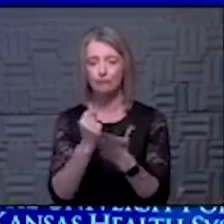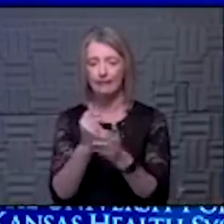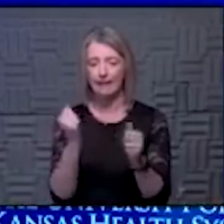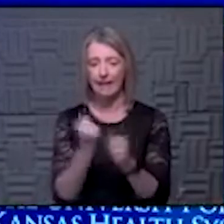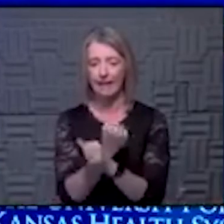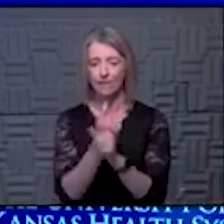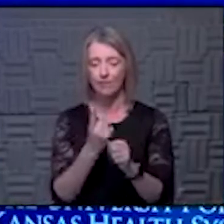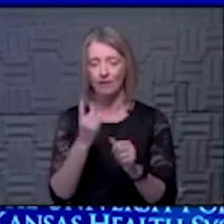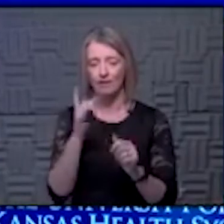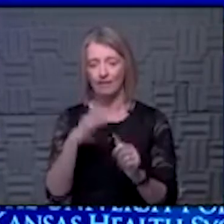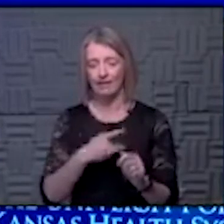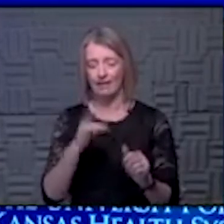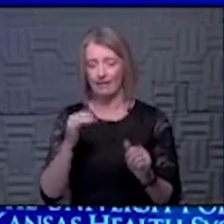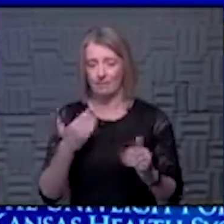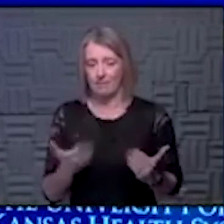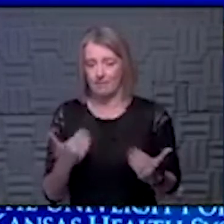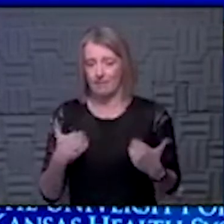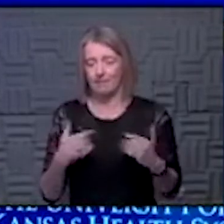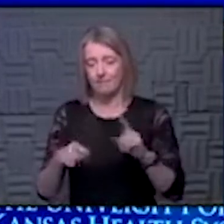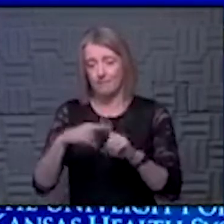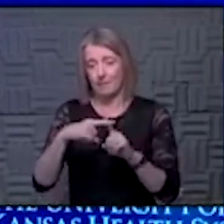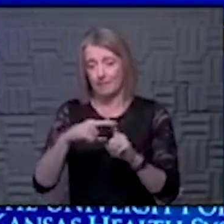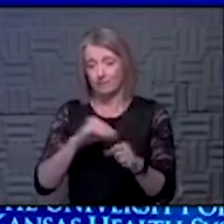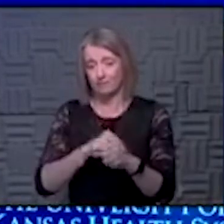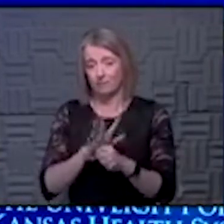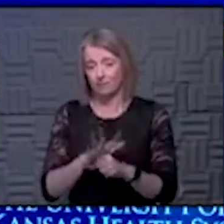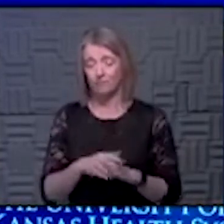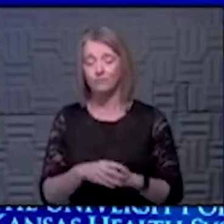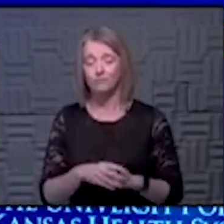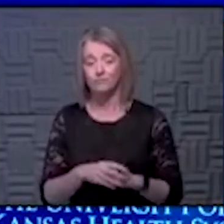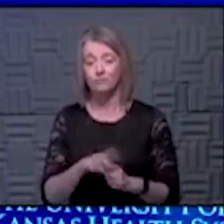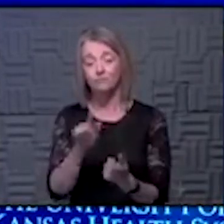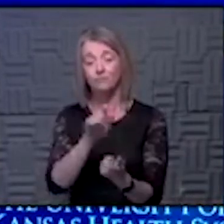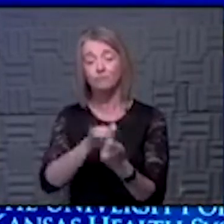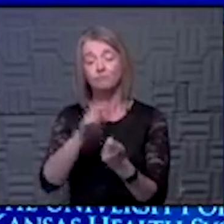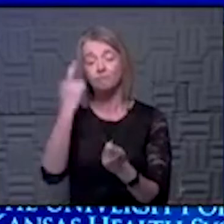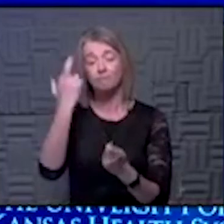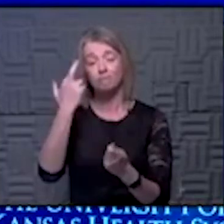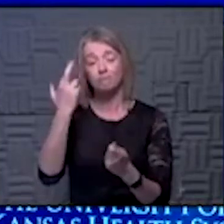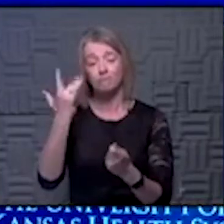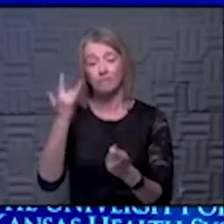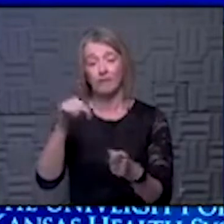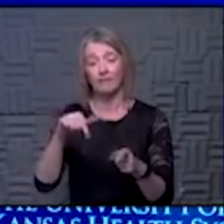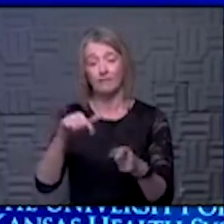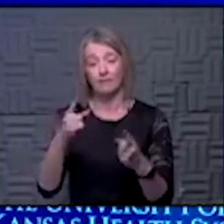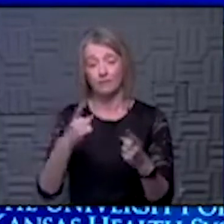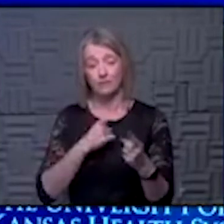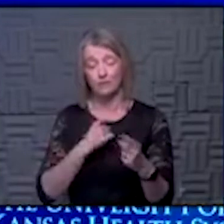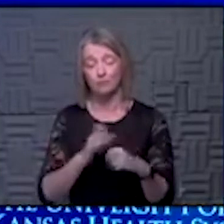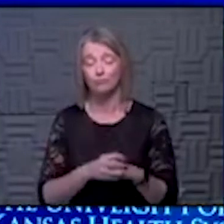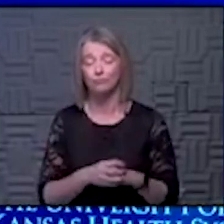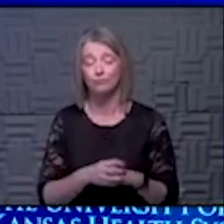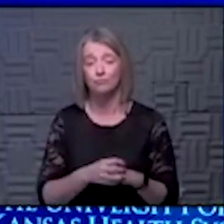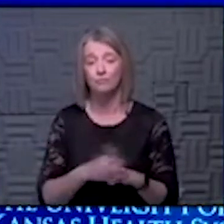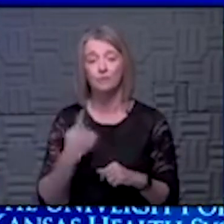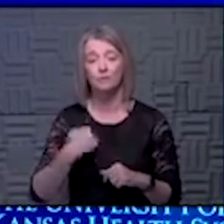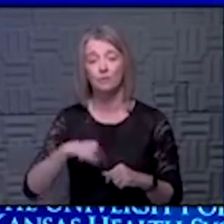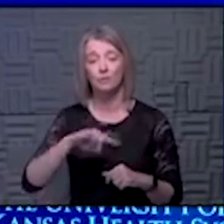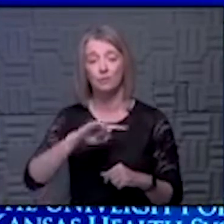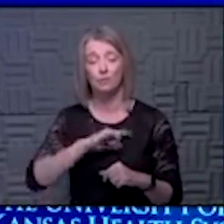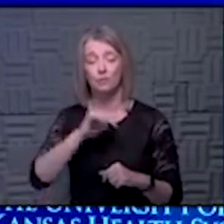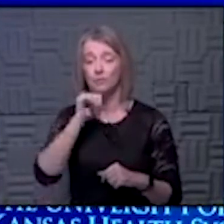everyone like they could be positive as you interact with them. And the very specific reason in this question is that